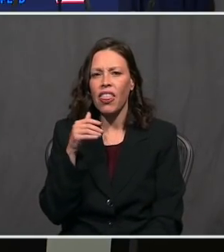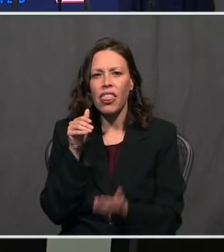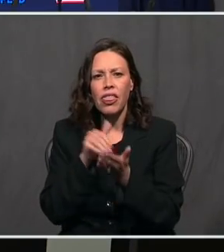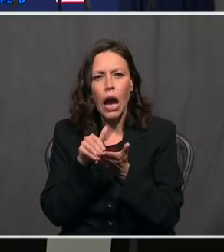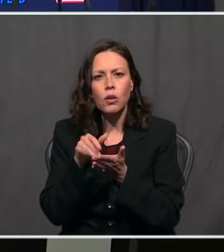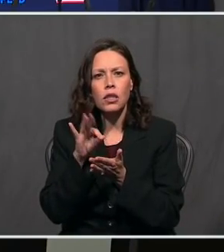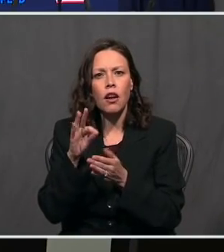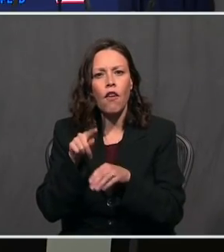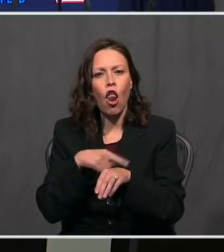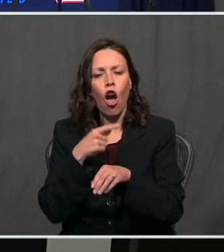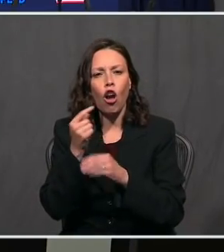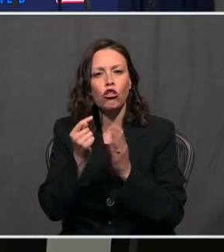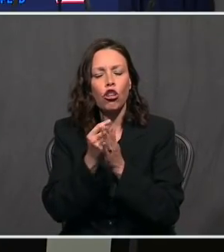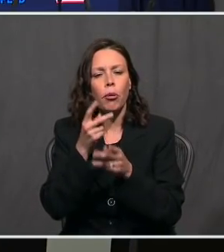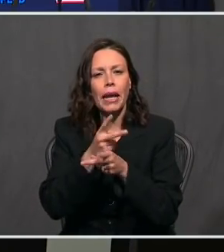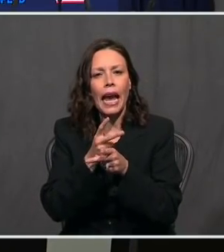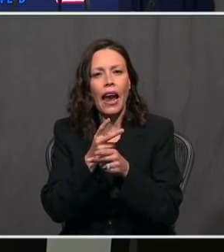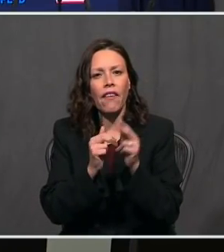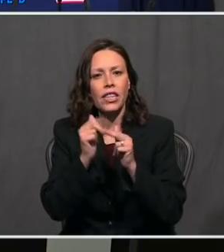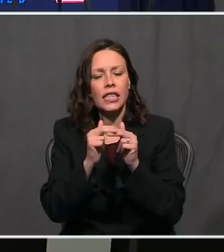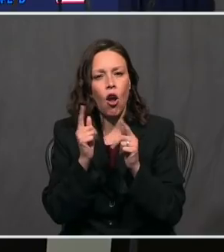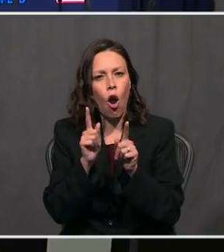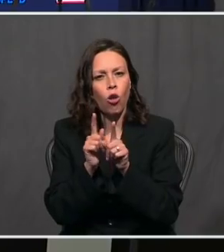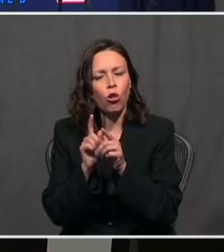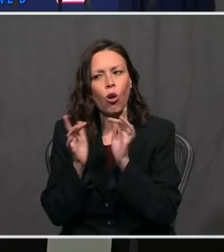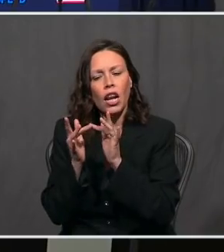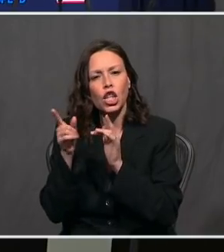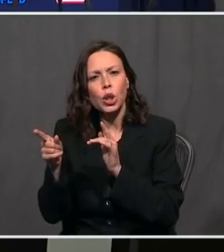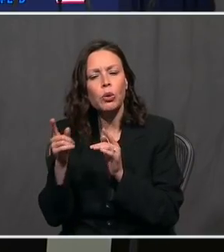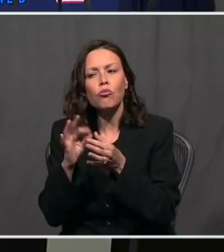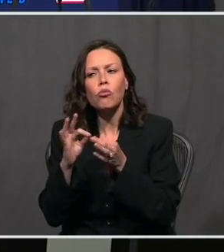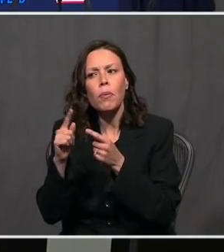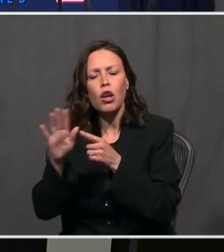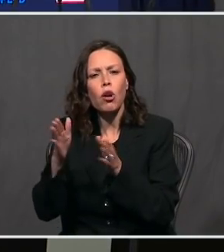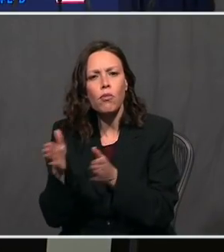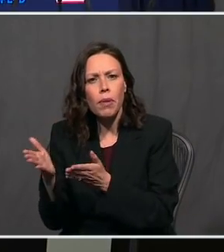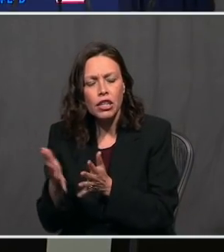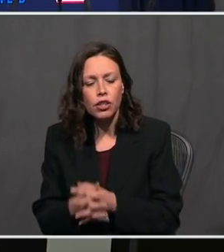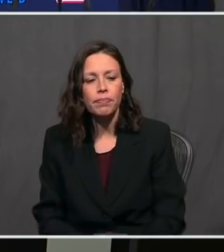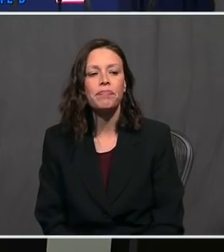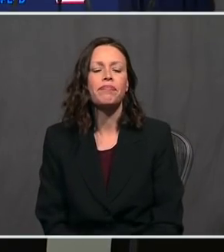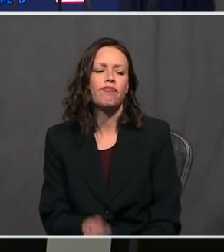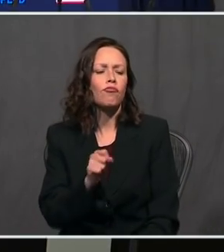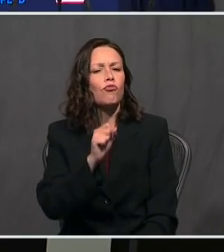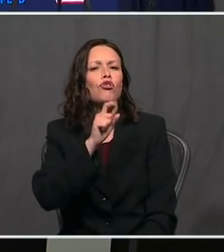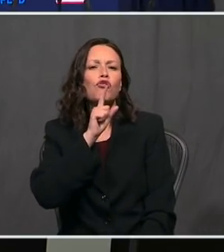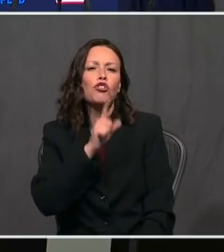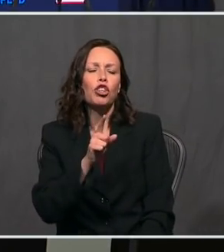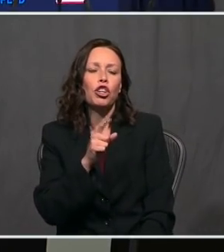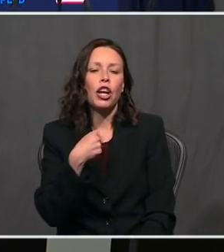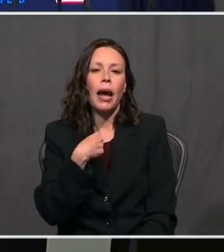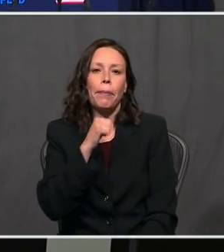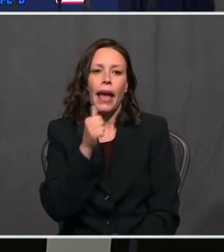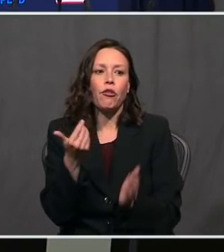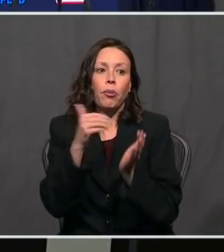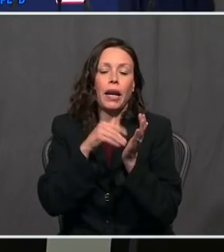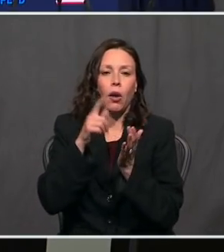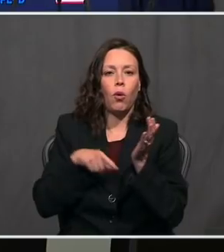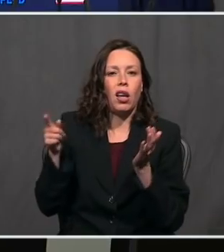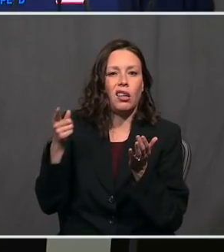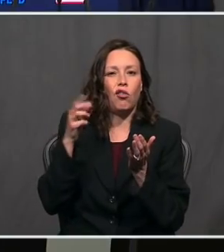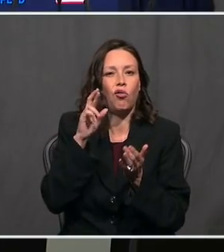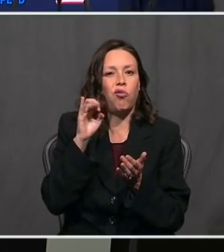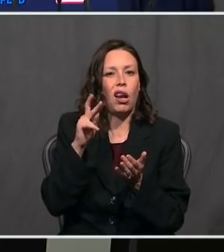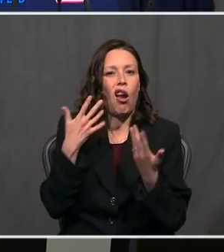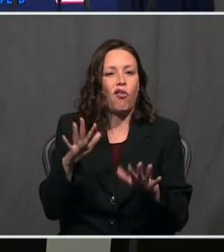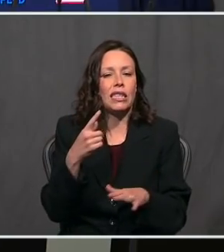of long-term care facilities reach out to you as well. Can you talk a little about your guys' preparation? Yeah, sure. And I'll try not to be repetitive to what Rick said, but